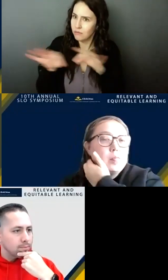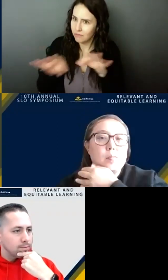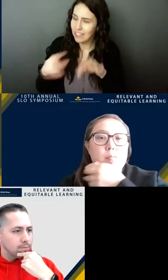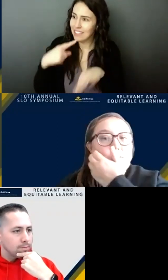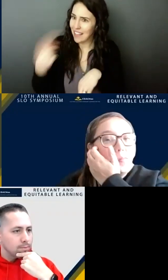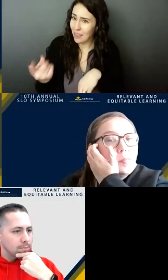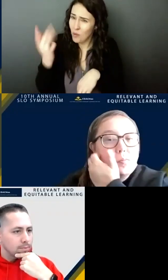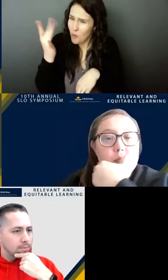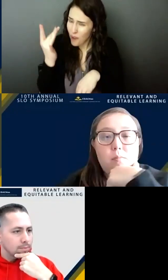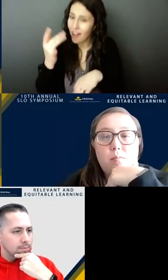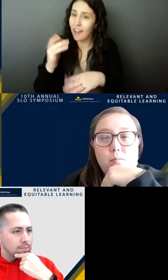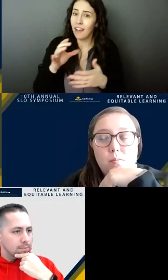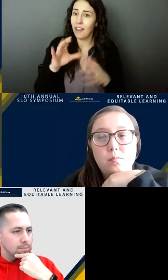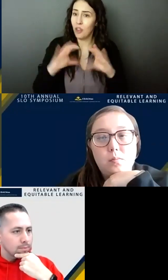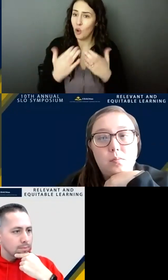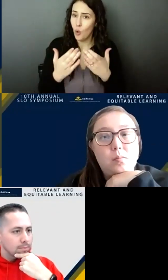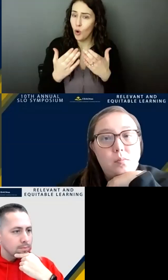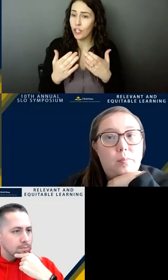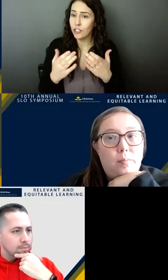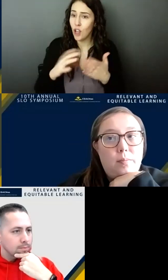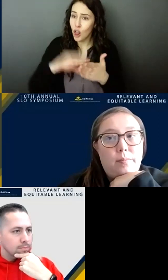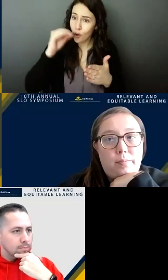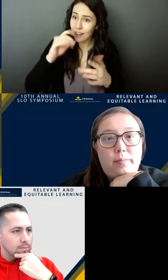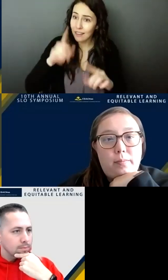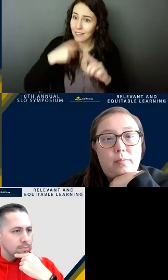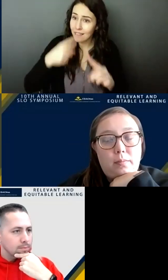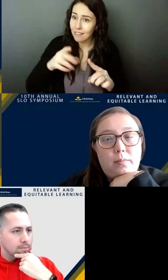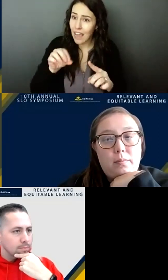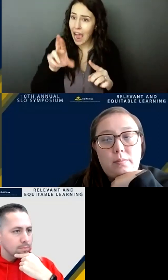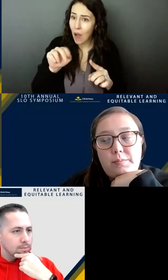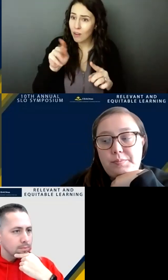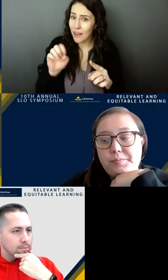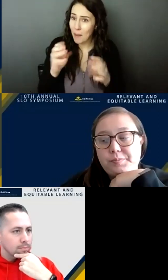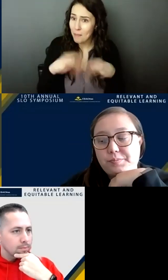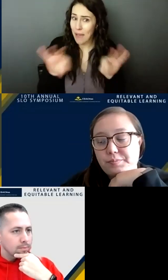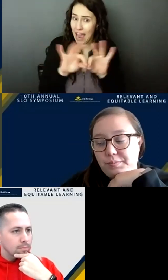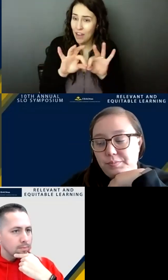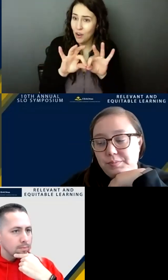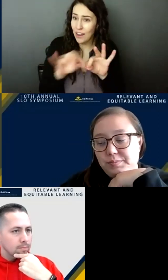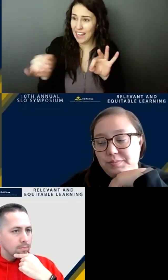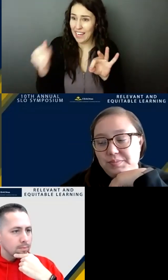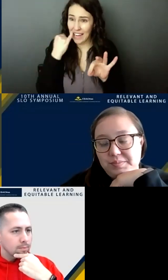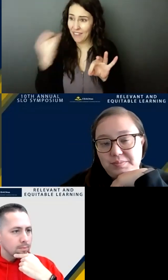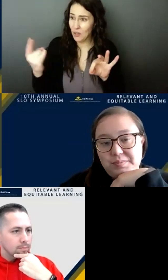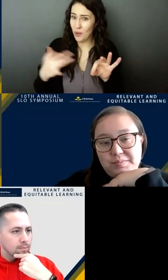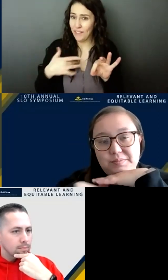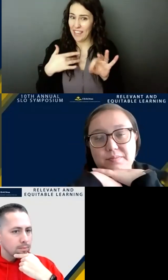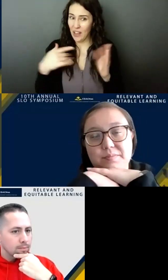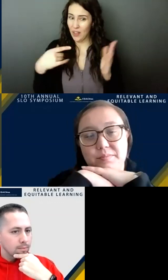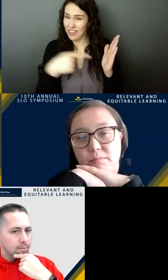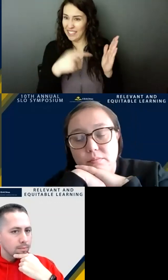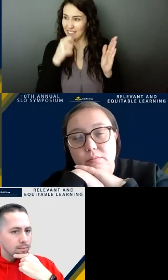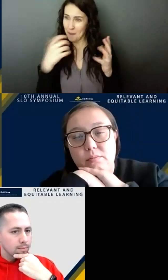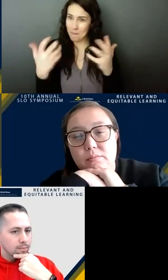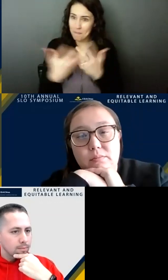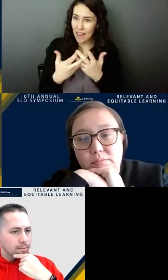matter, because this is what this course is supposed to be teaching you. And if you feel like it's not, we should know. Or if you feel like you're going through this course